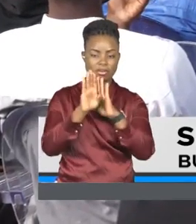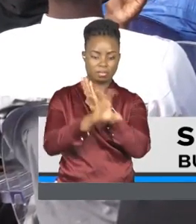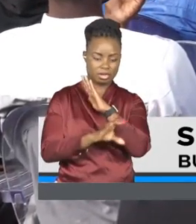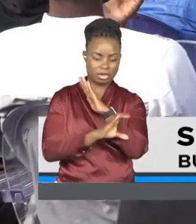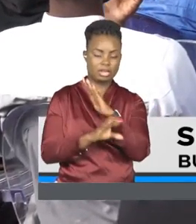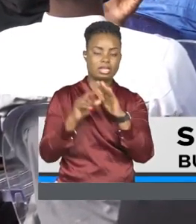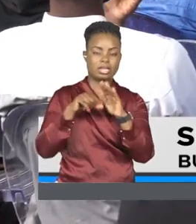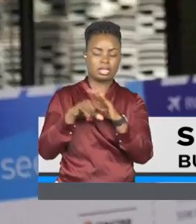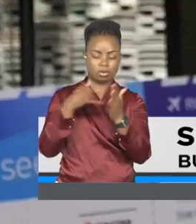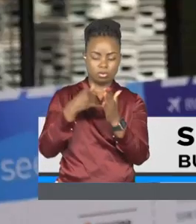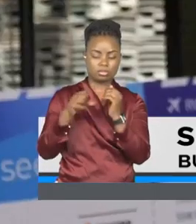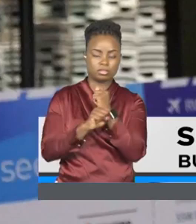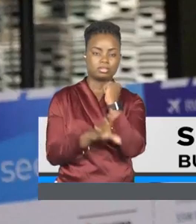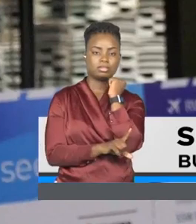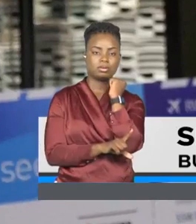parts of sub-Saharan Africa.